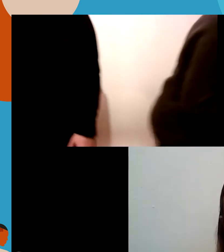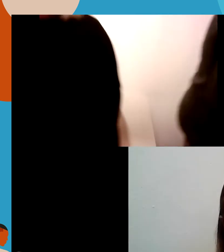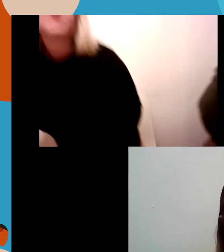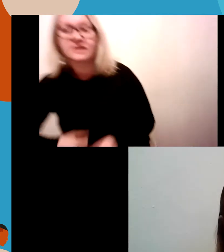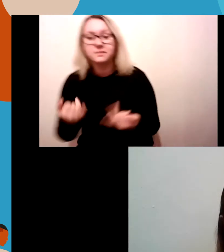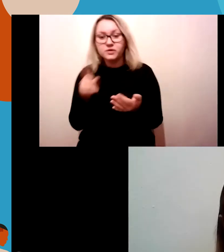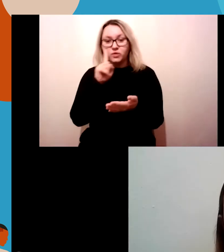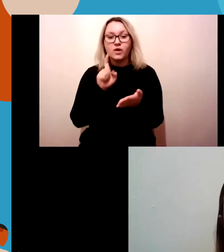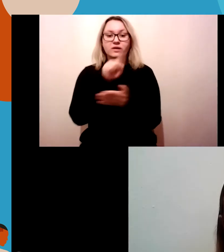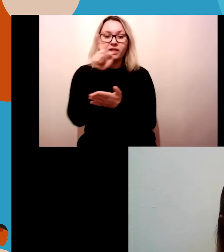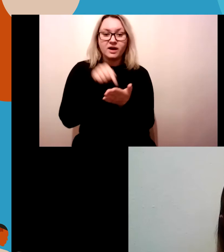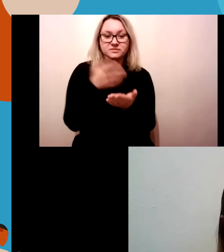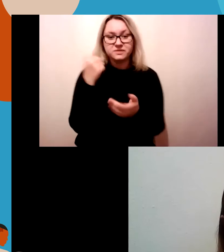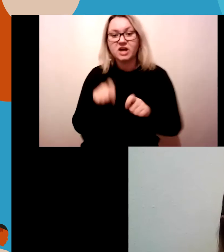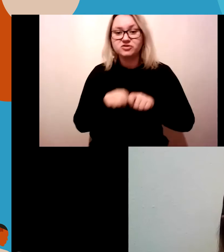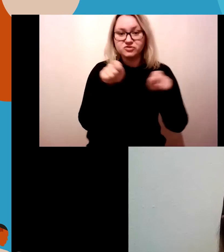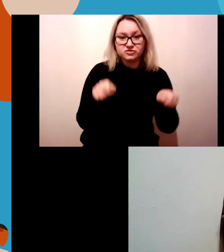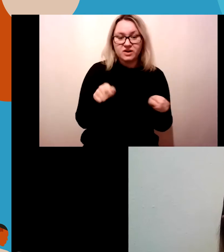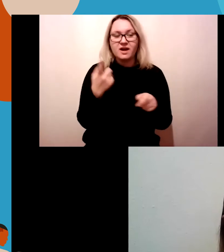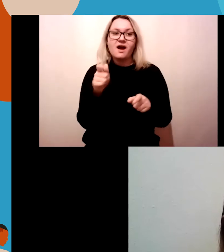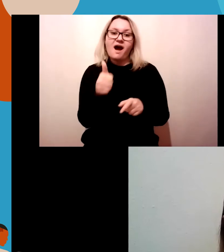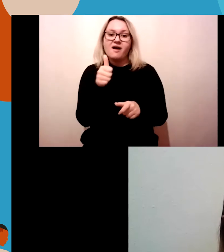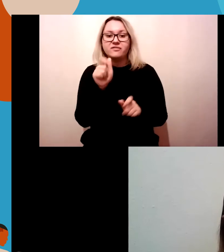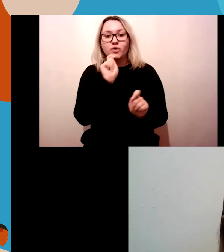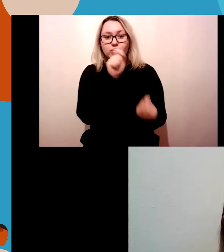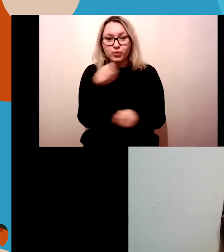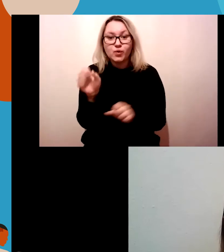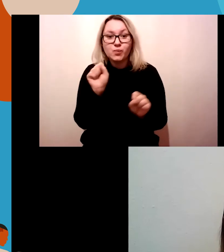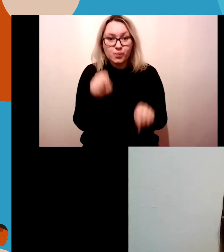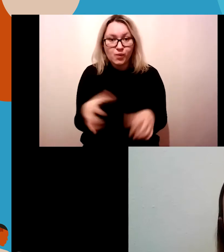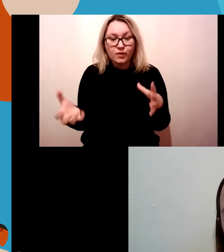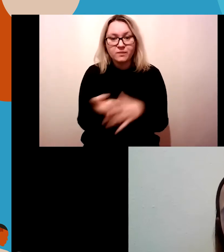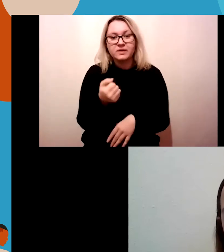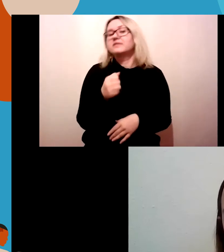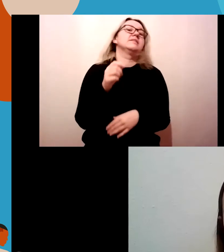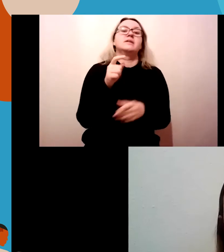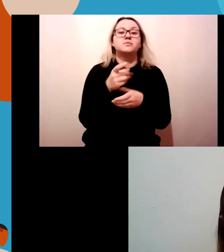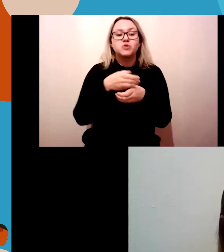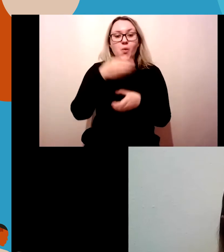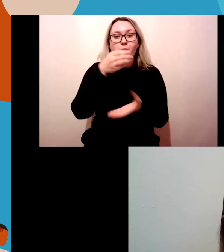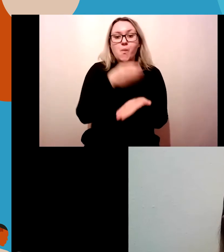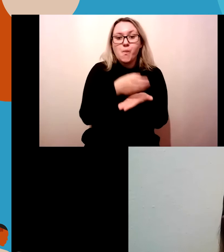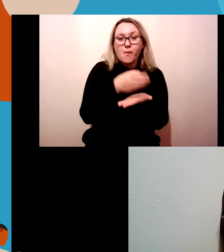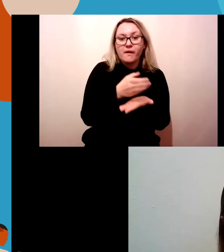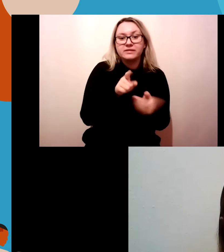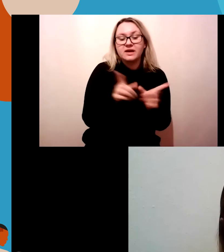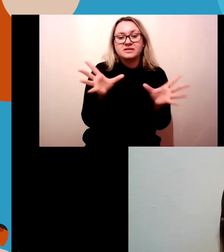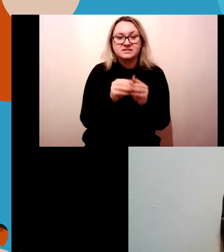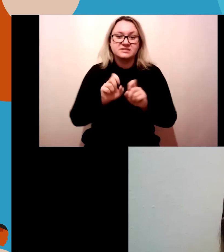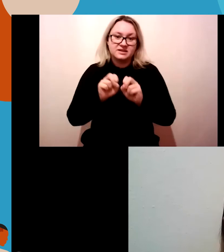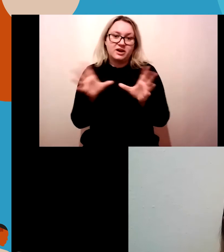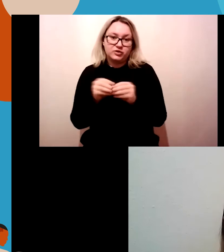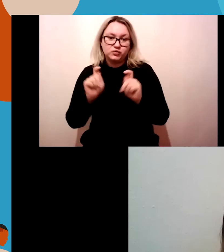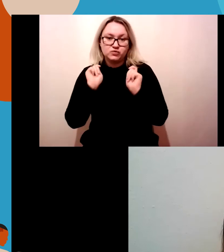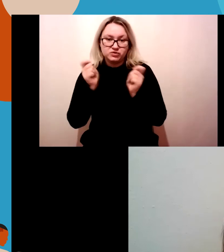And now, as I have mentioned at the beginning, I would like to ask a question for winning